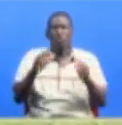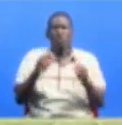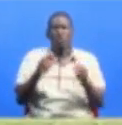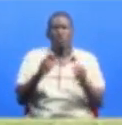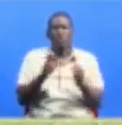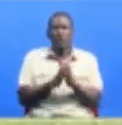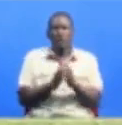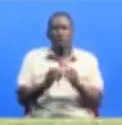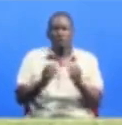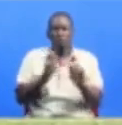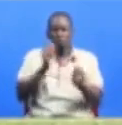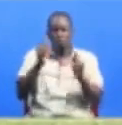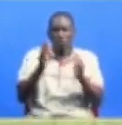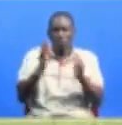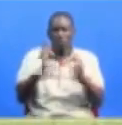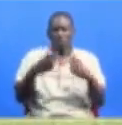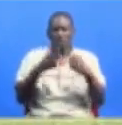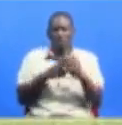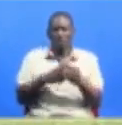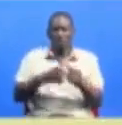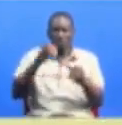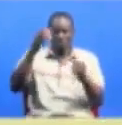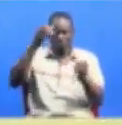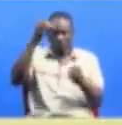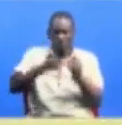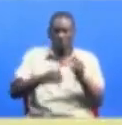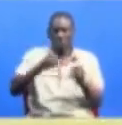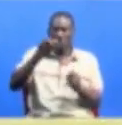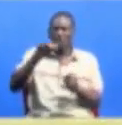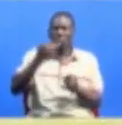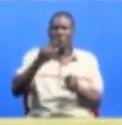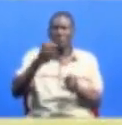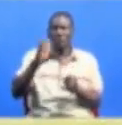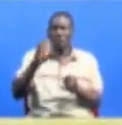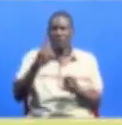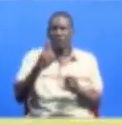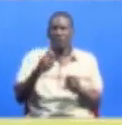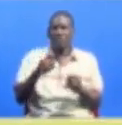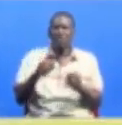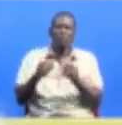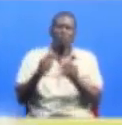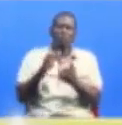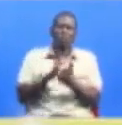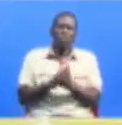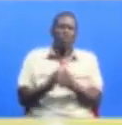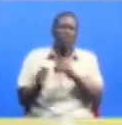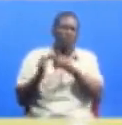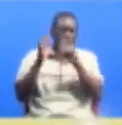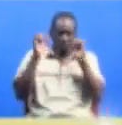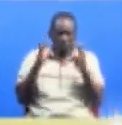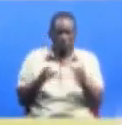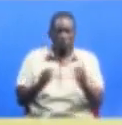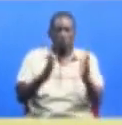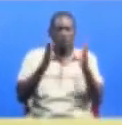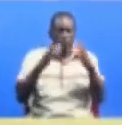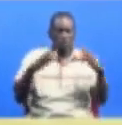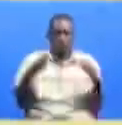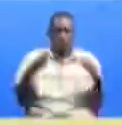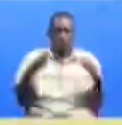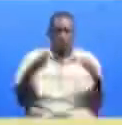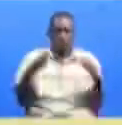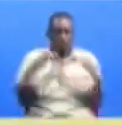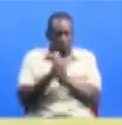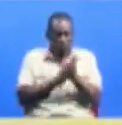and relegation playoff competition at the Sevens Grand Final in Madrid. Despite the inexperience of the current Shujaa team,